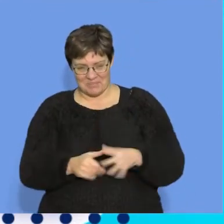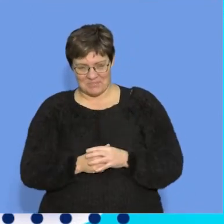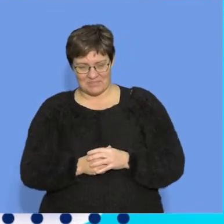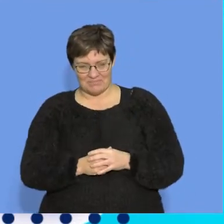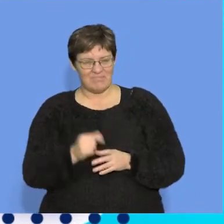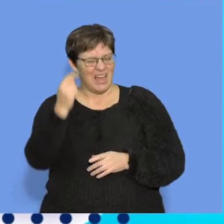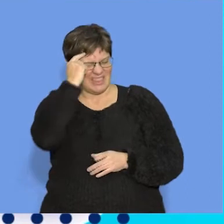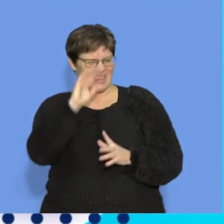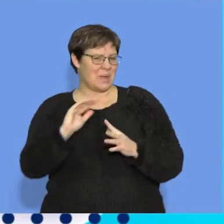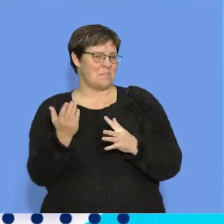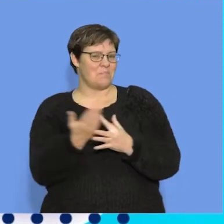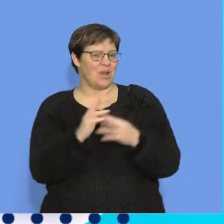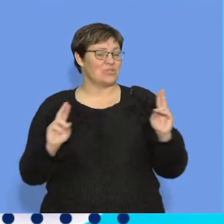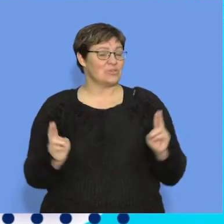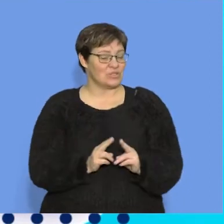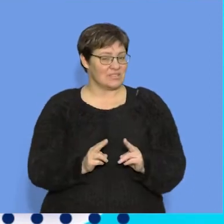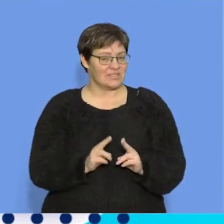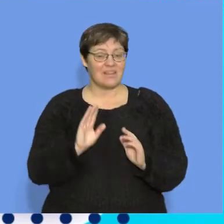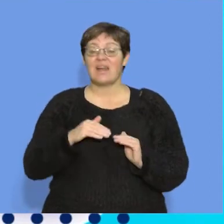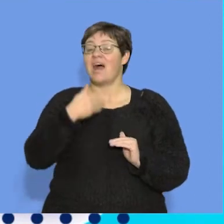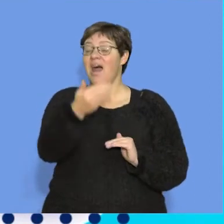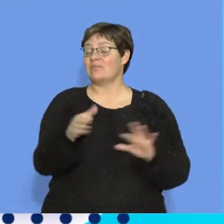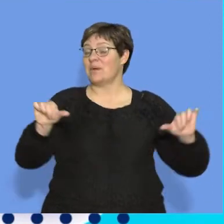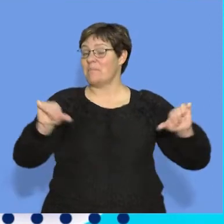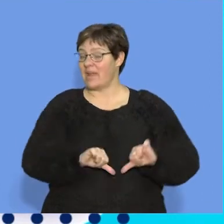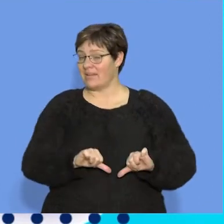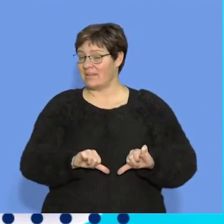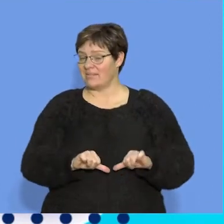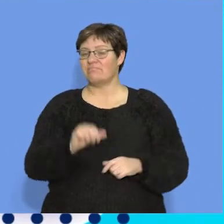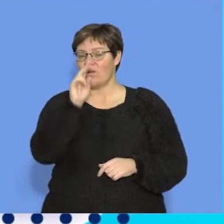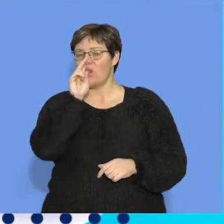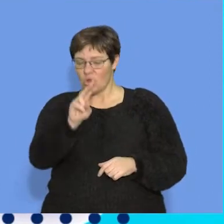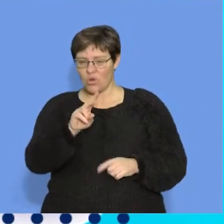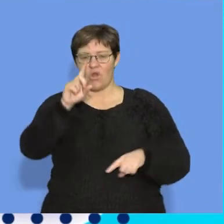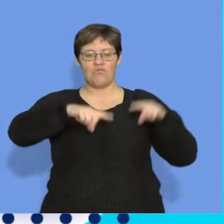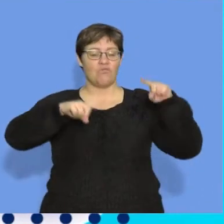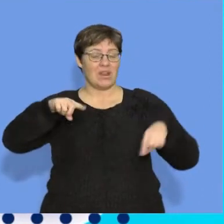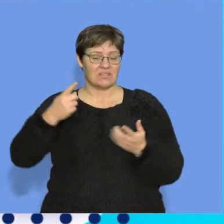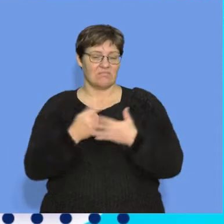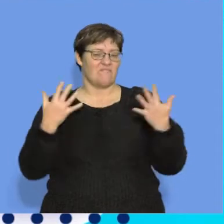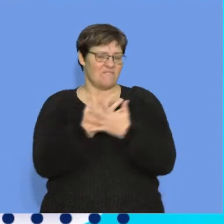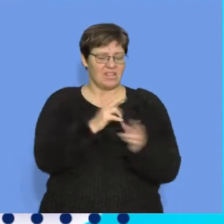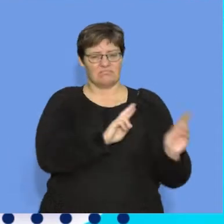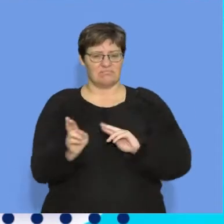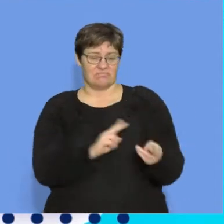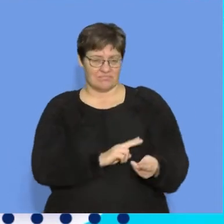I think it's time to take a short break, and then we'll be back to look at rates of reaction.